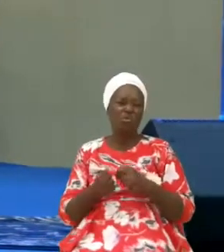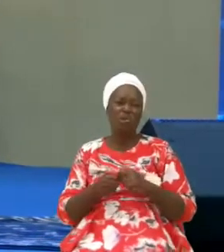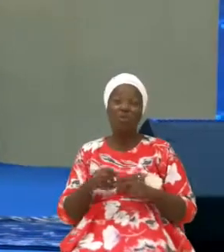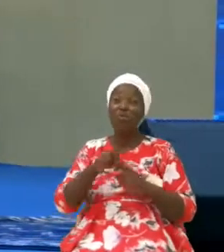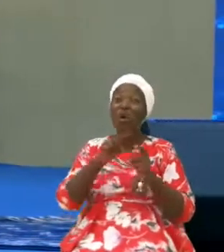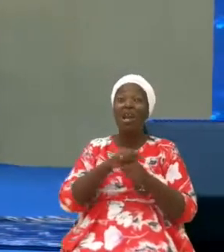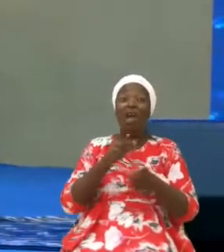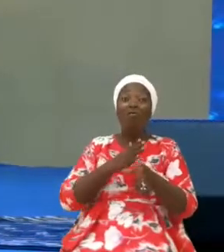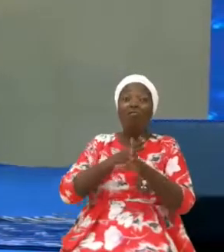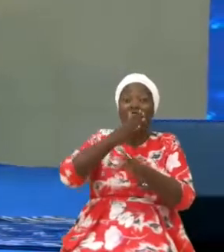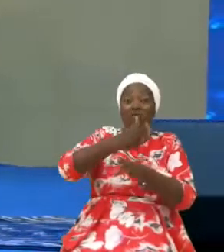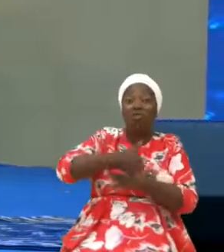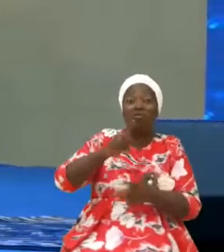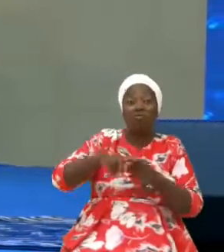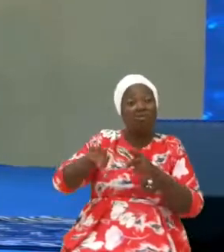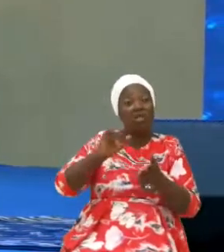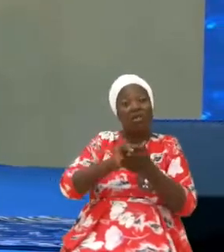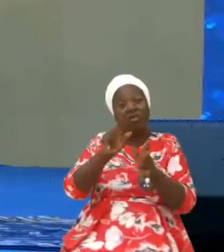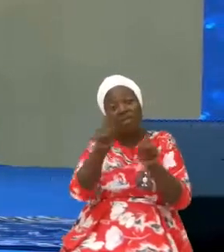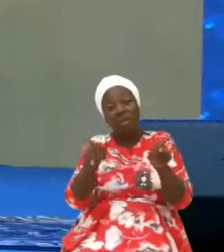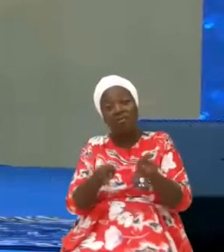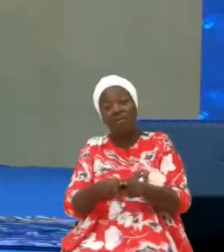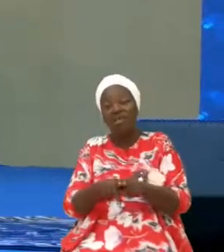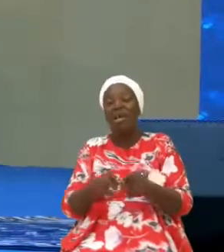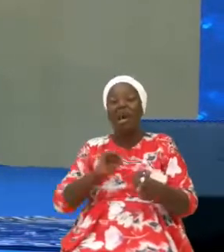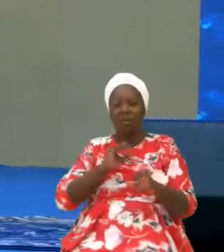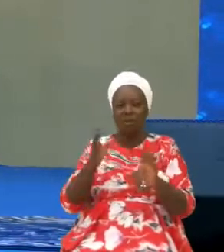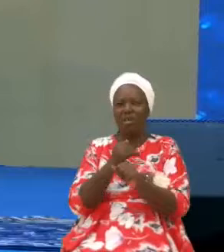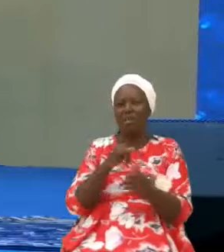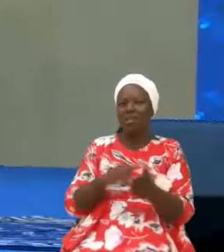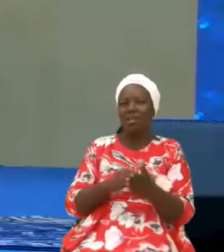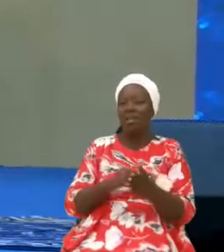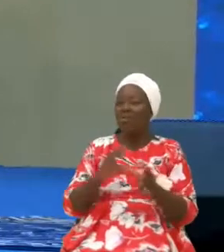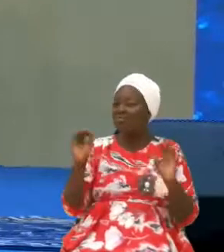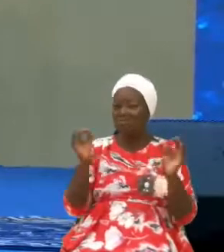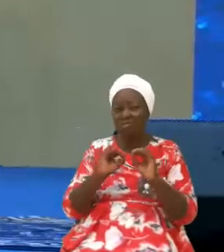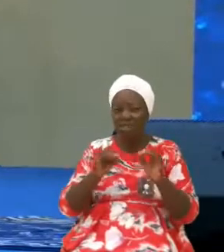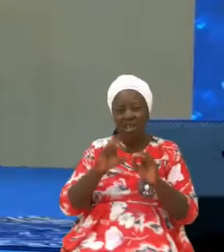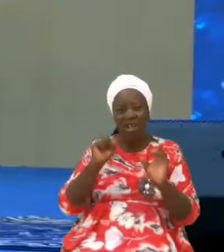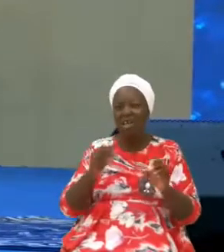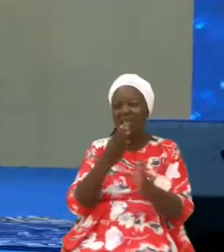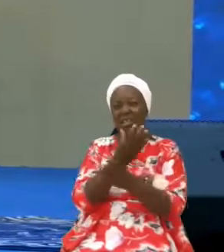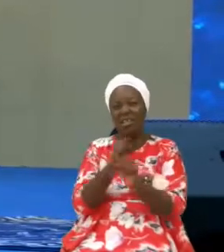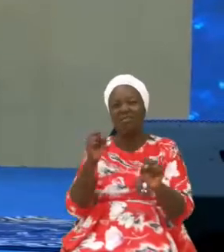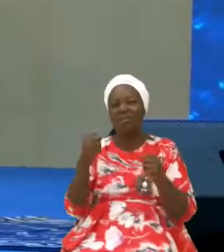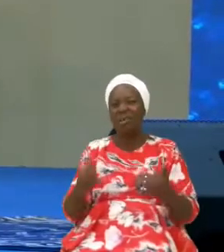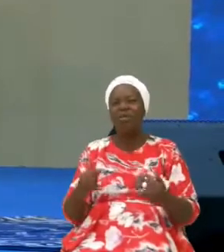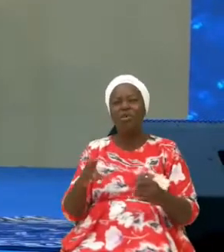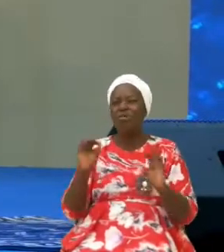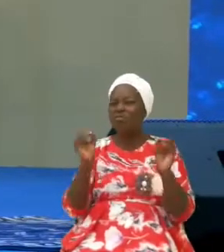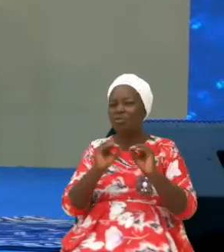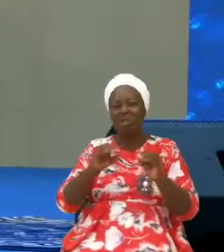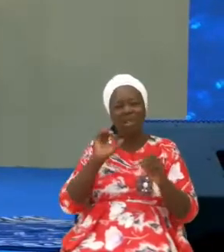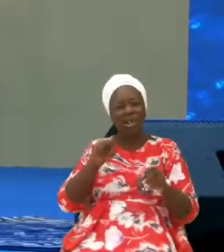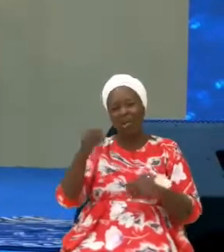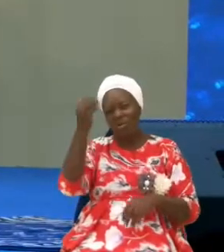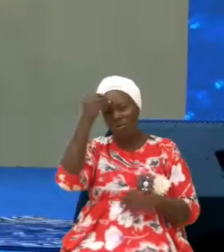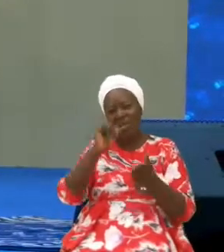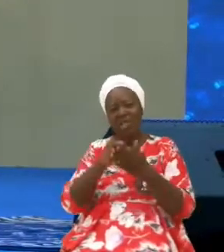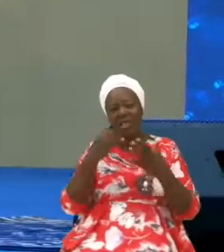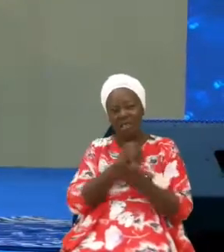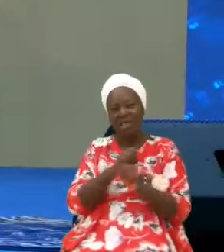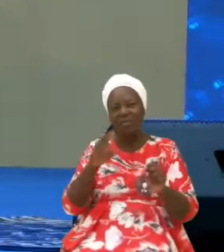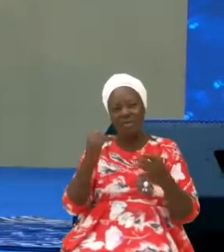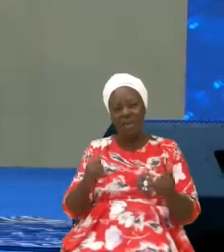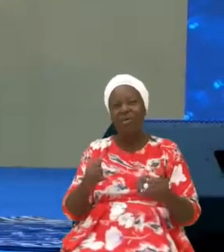we cross over to the other side. They say, nobody can know that he's saved now. Nobody can know that he's